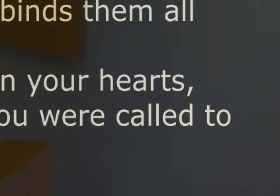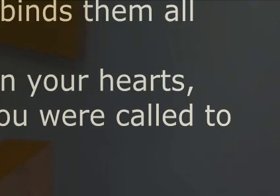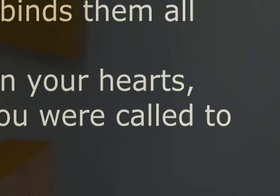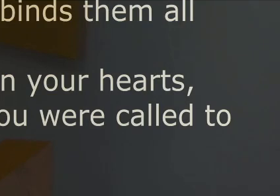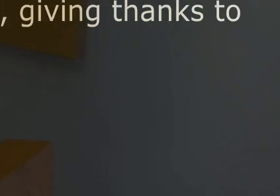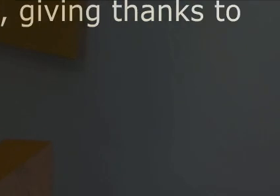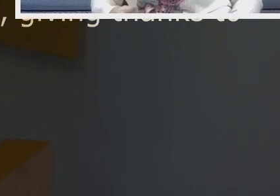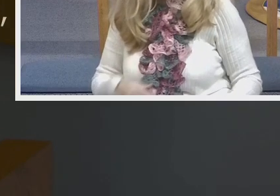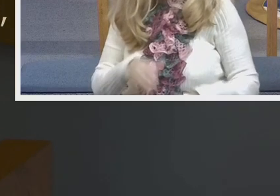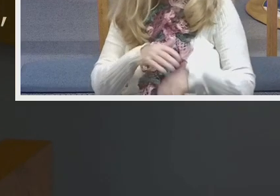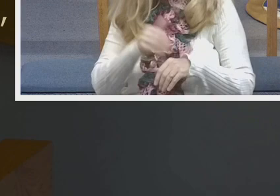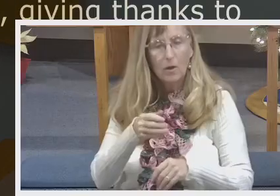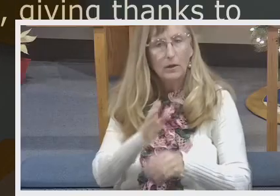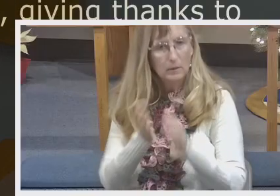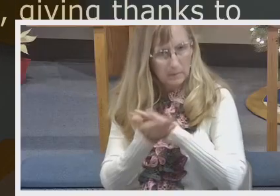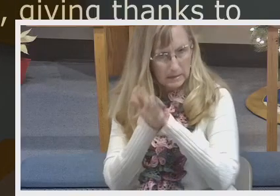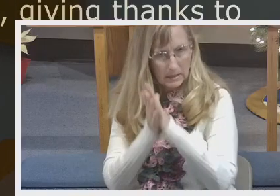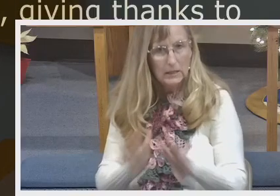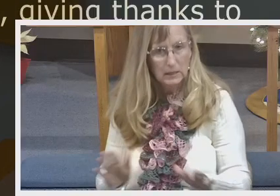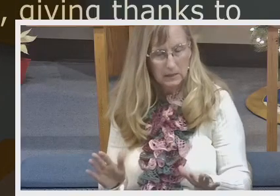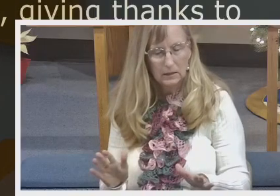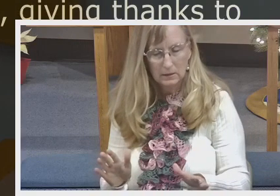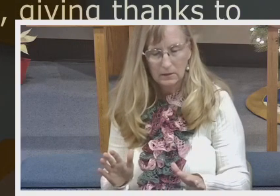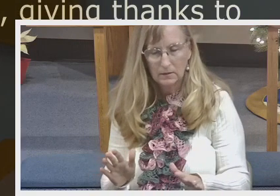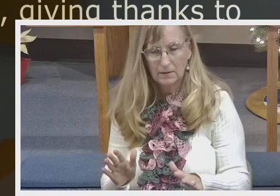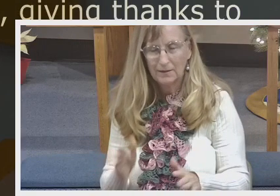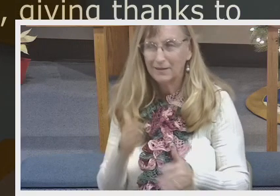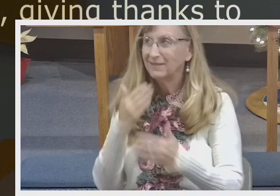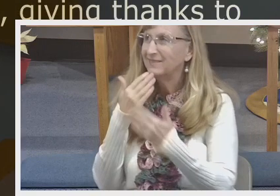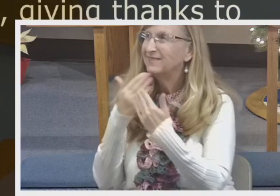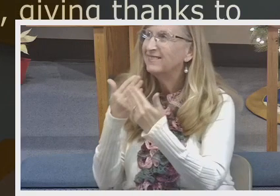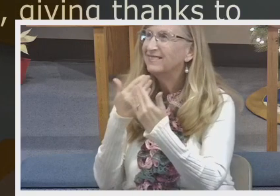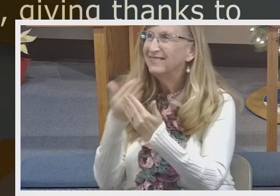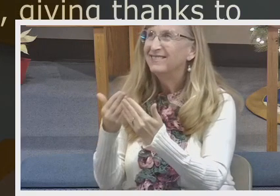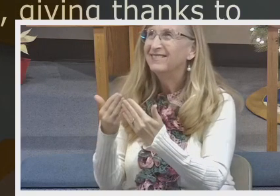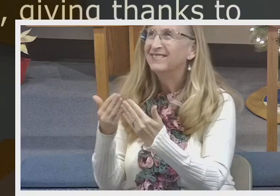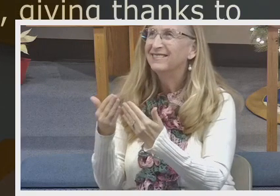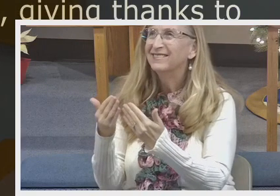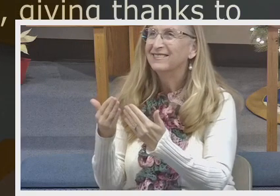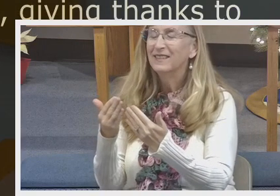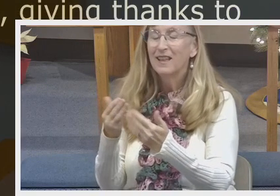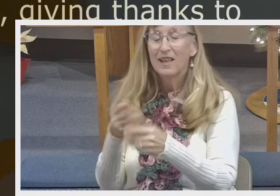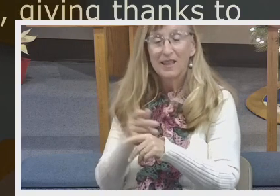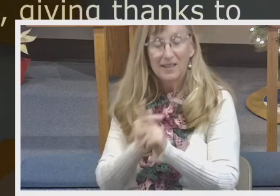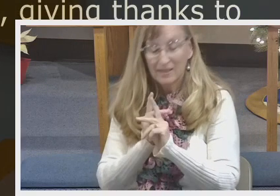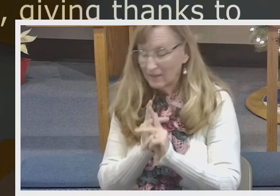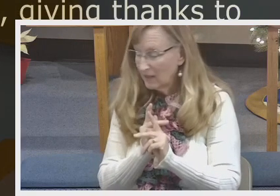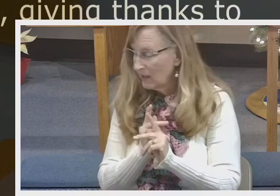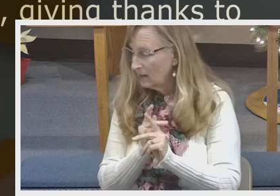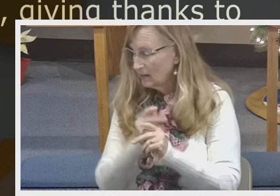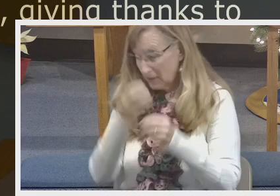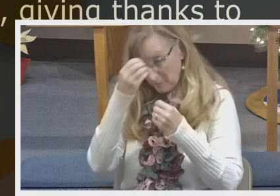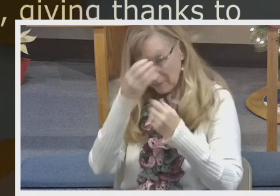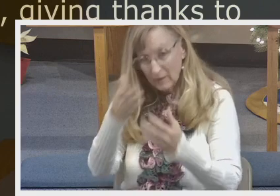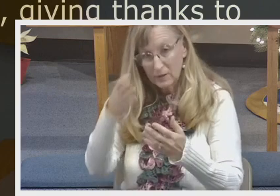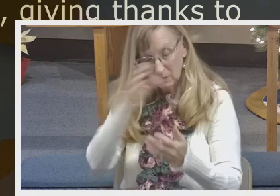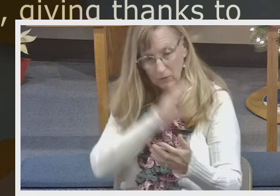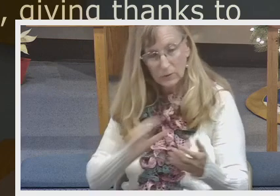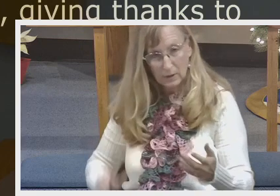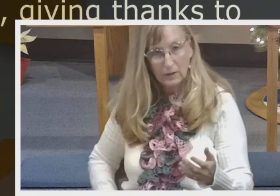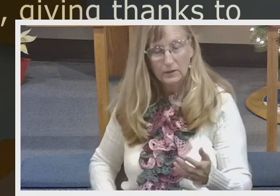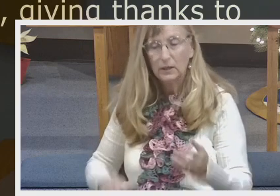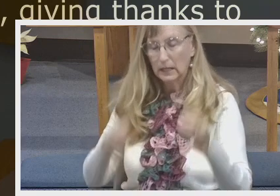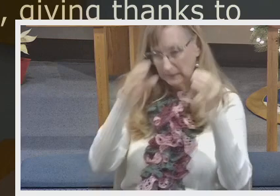and be thankful. Let the message of Christ dwell among you richly as you teach and admonish